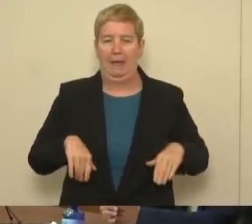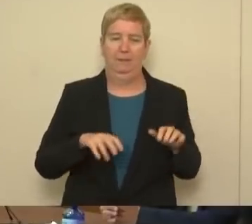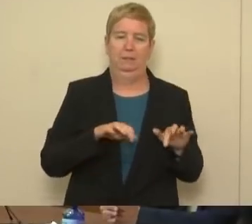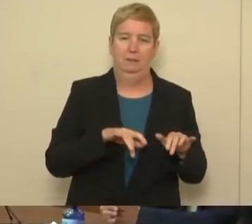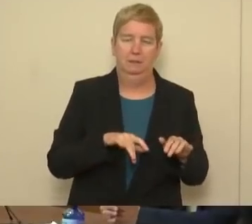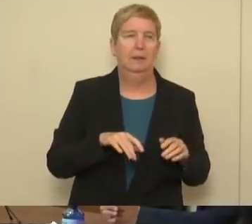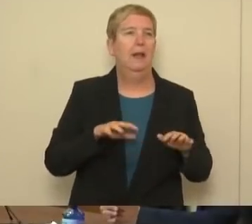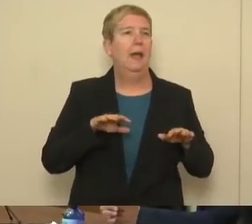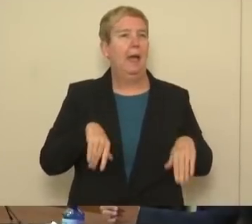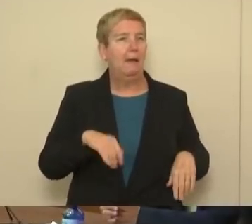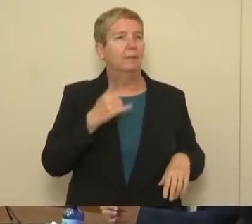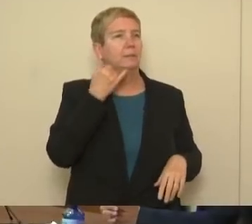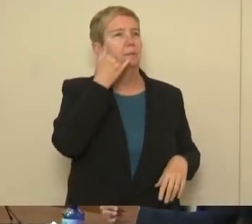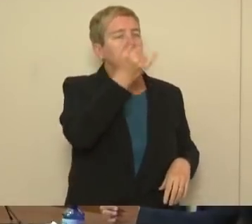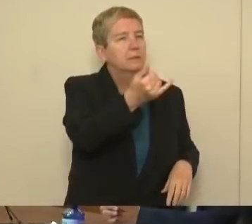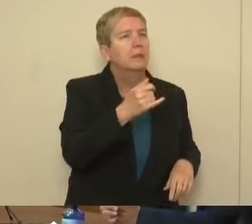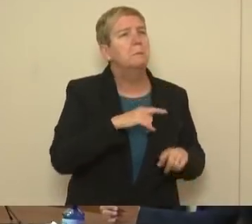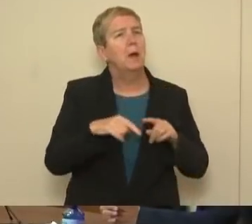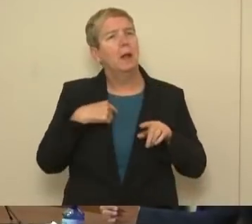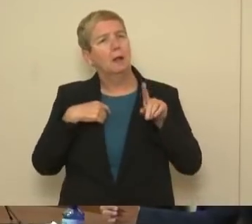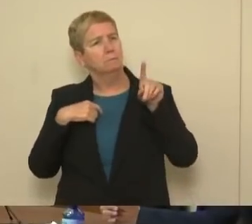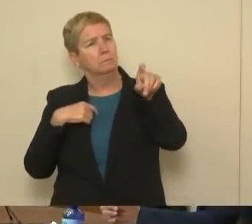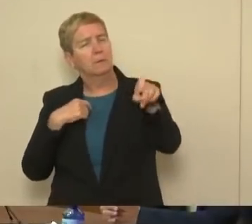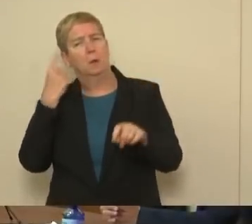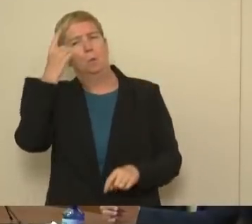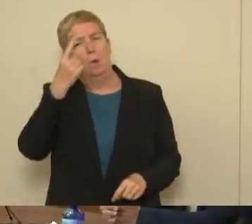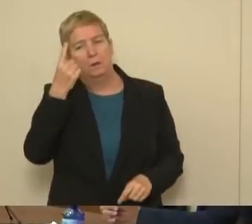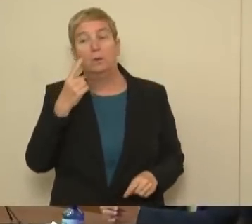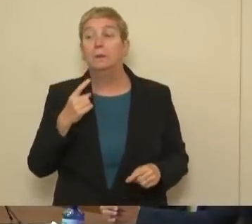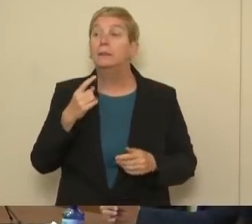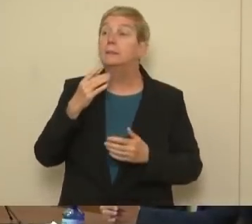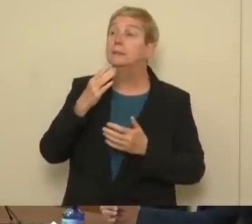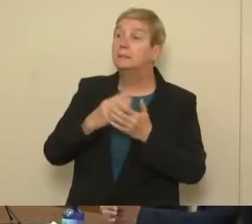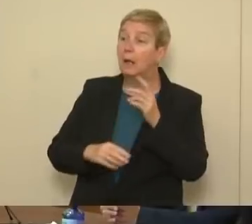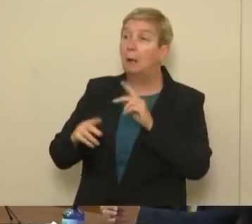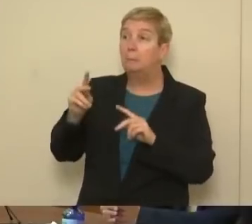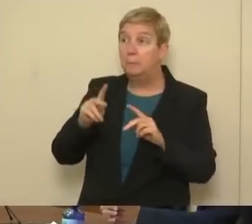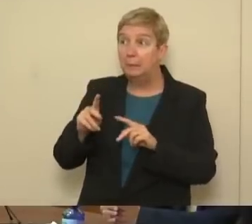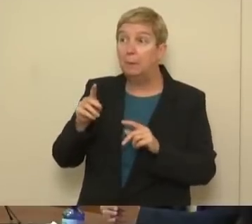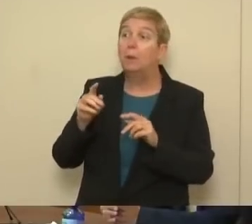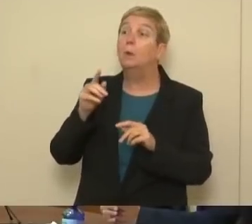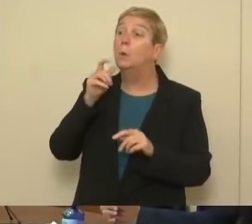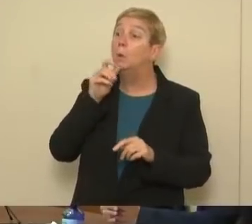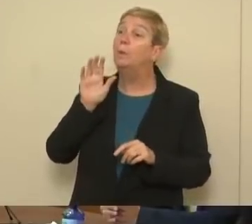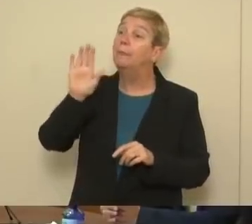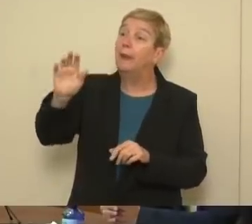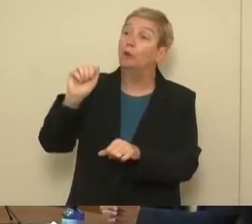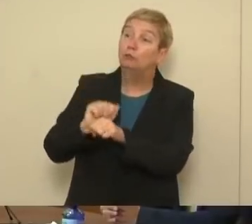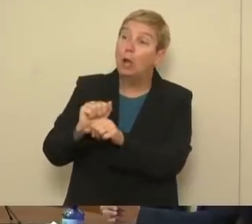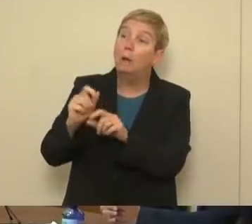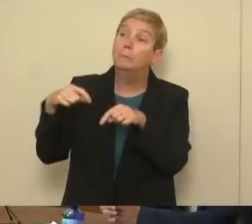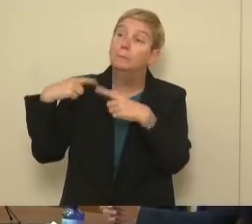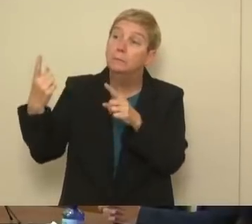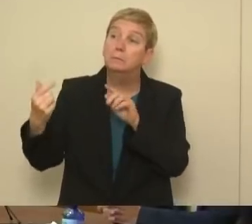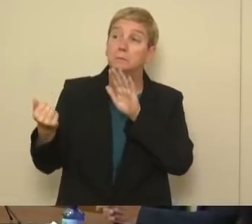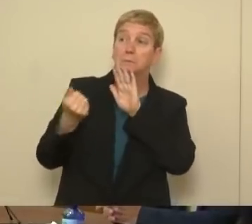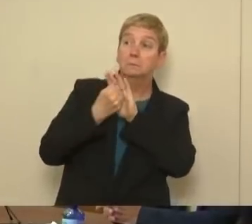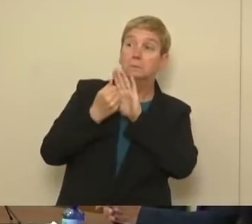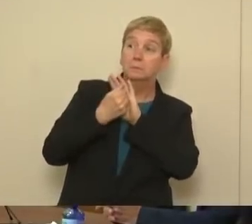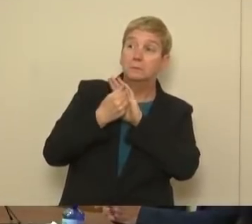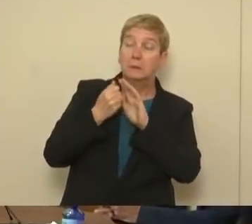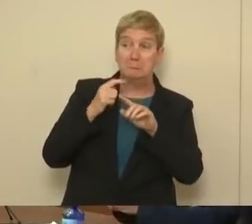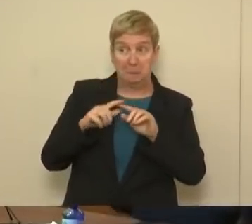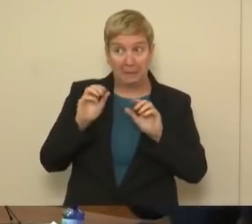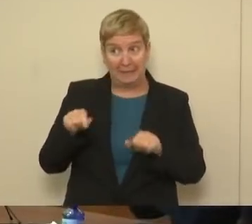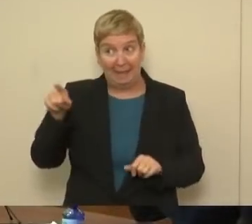door-to-door enumerators are now being instructed to conduct some census interviews by phone or even by proxy when they can't find